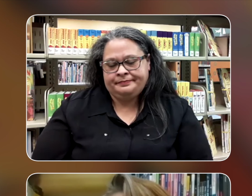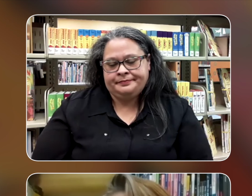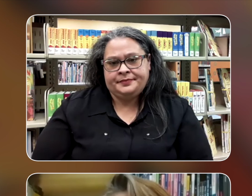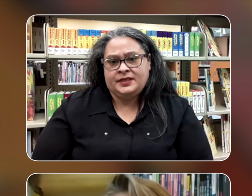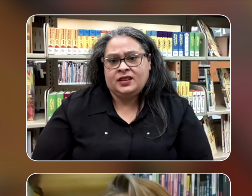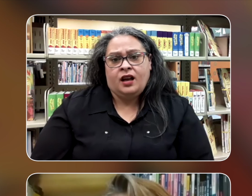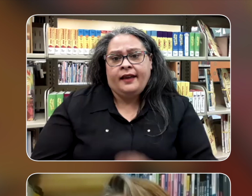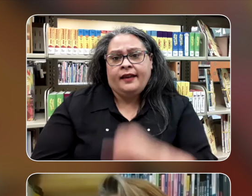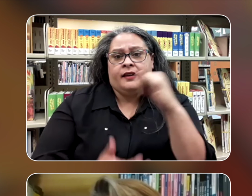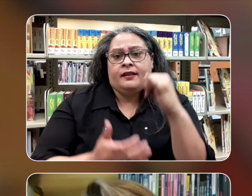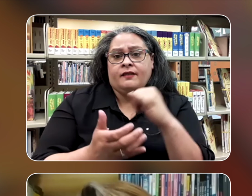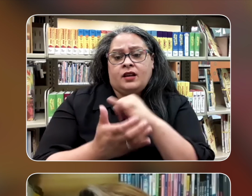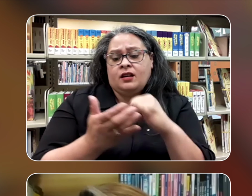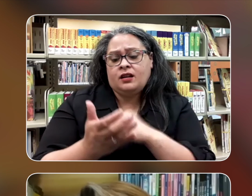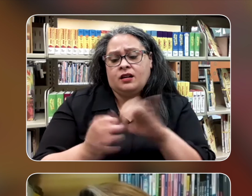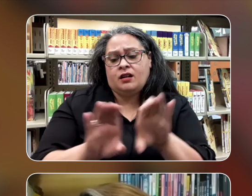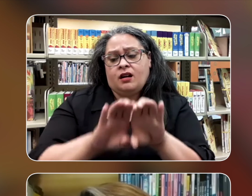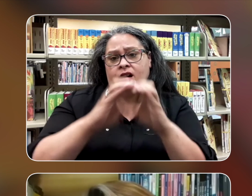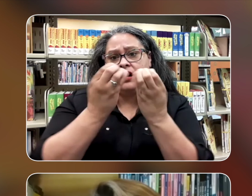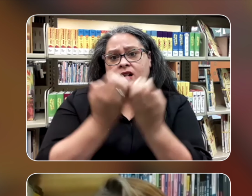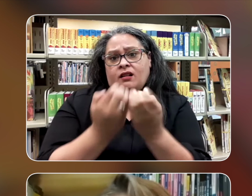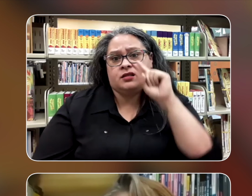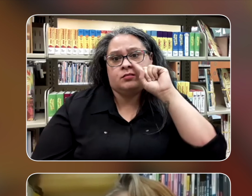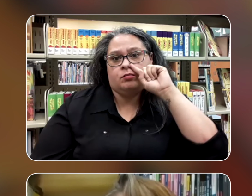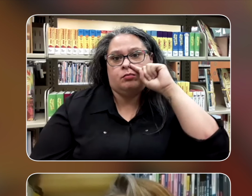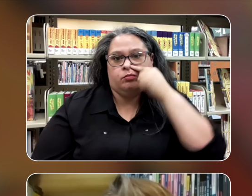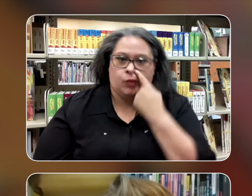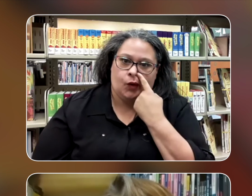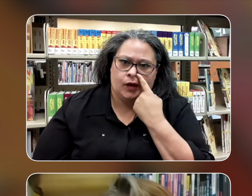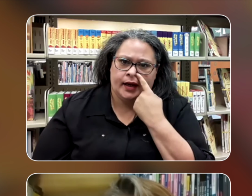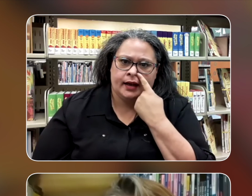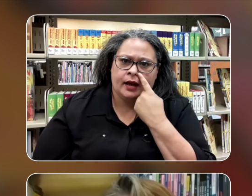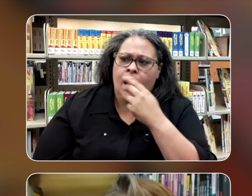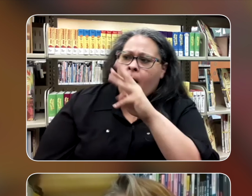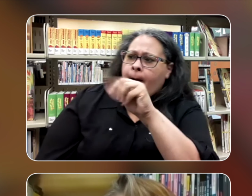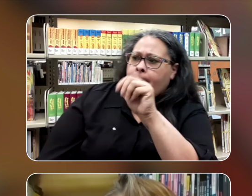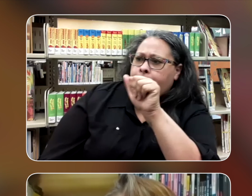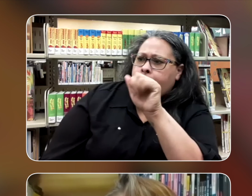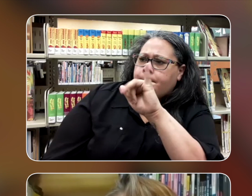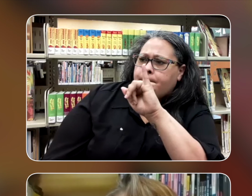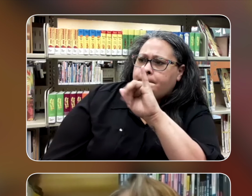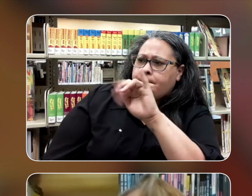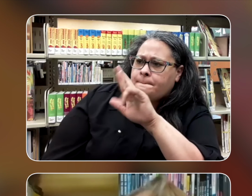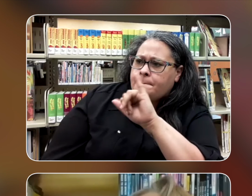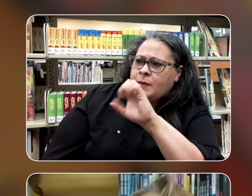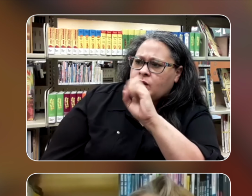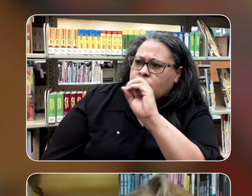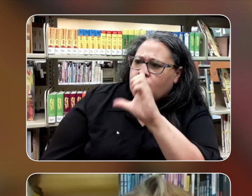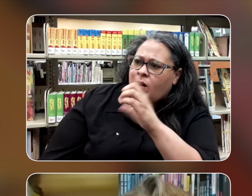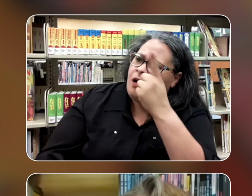Even art class is a little boring. Marisol, Miss Apple says,